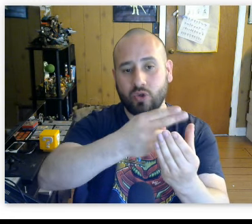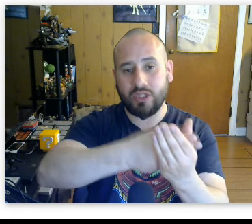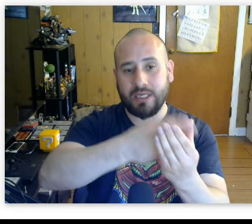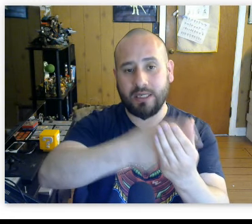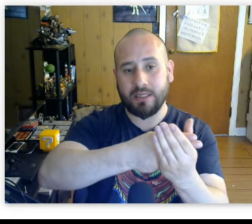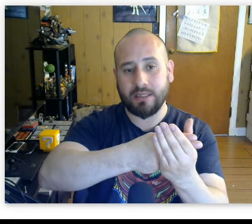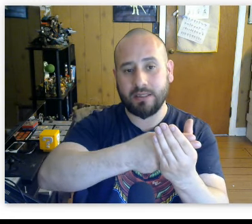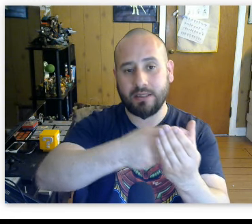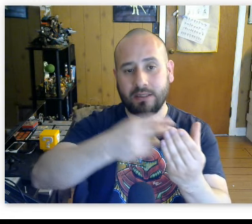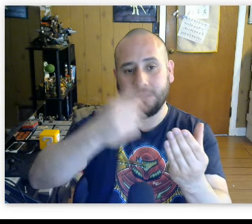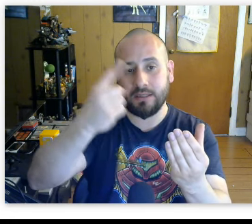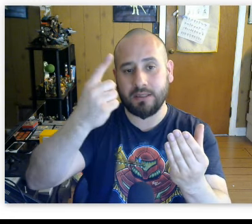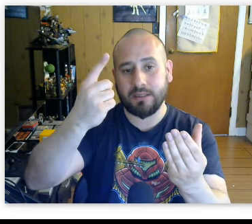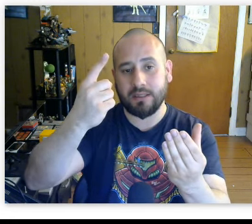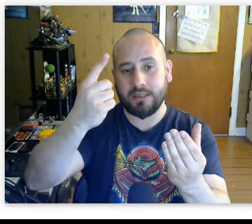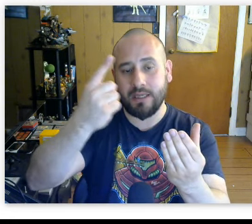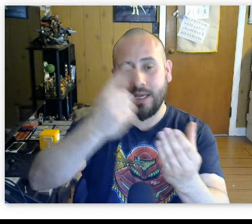sushi,